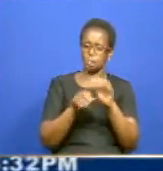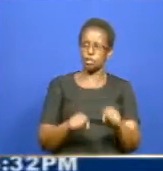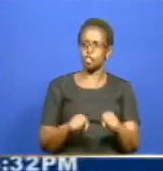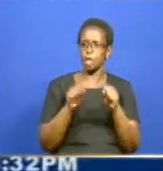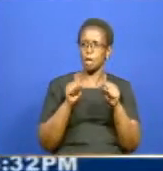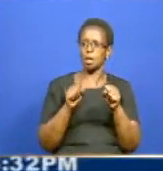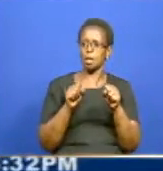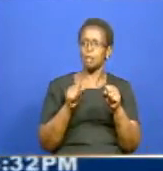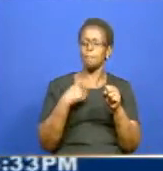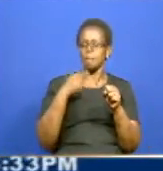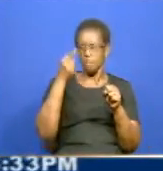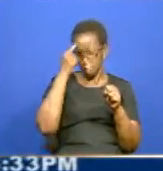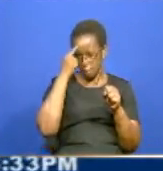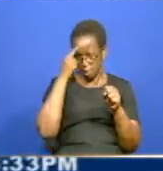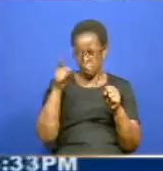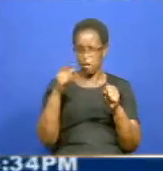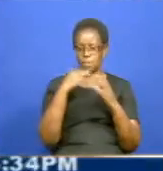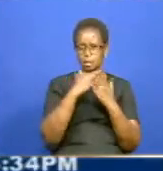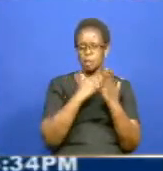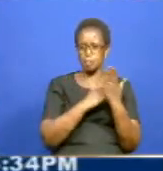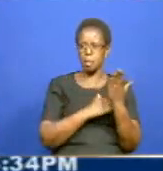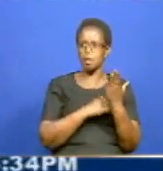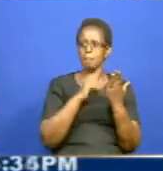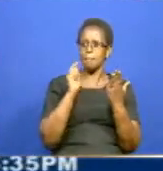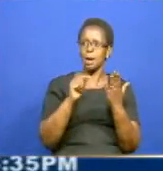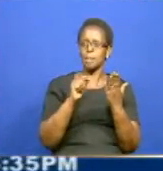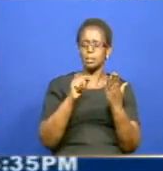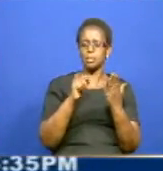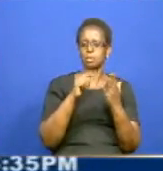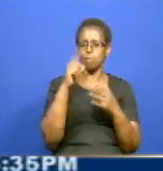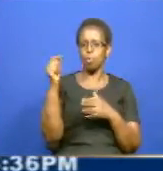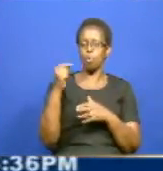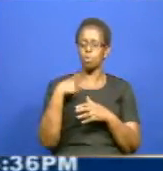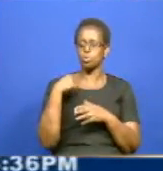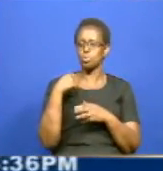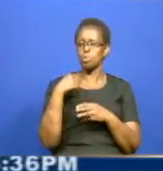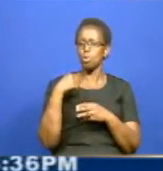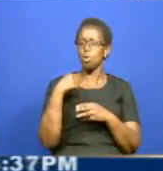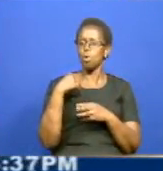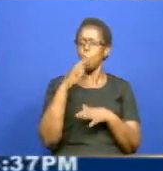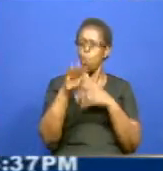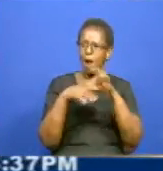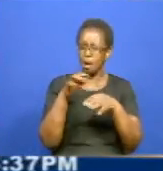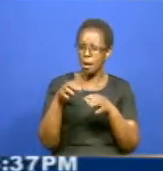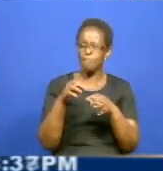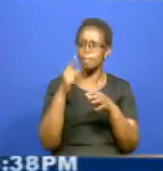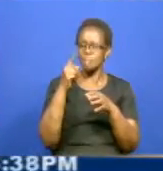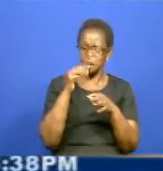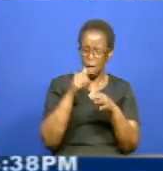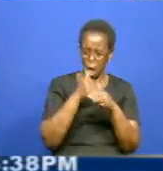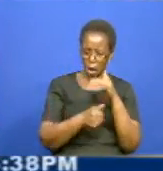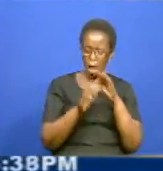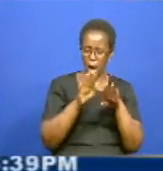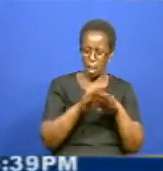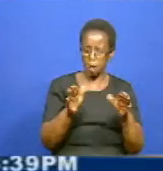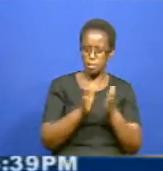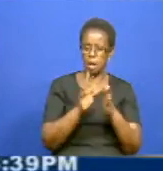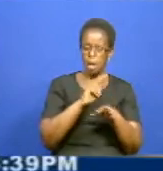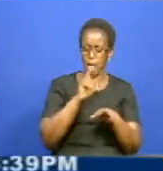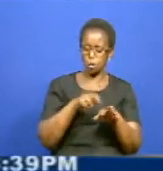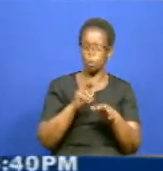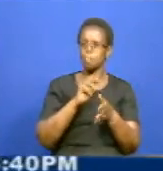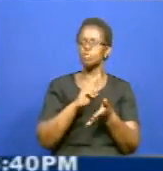statement should go to wildlife, and that comes under land and natural resources. Yeah, because